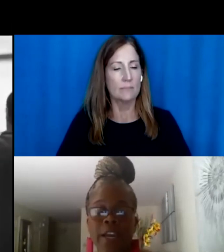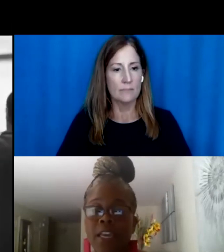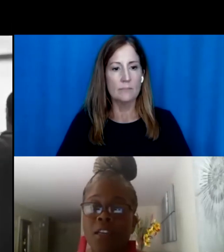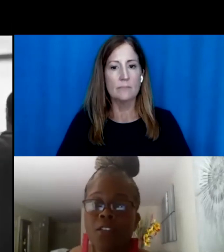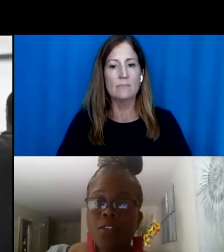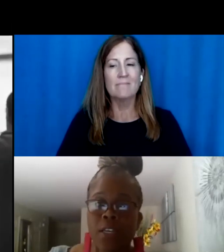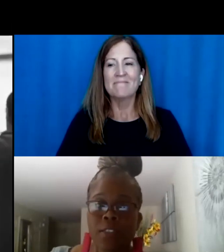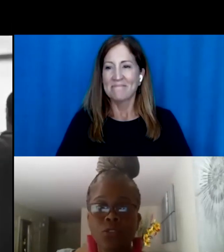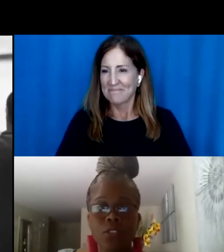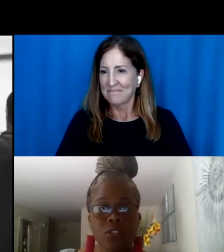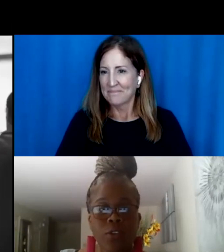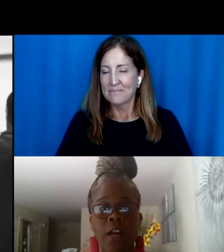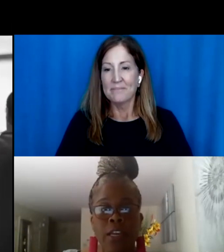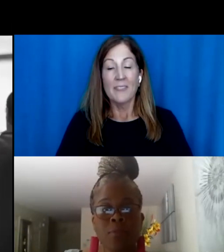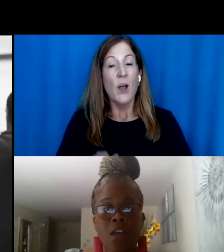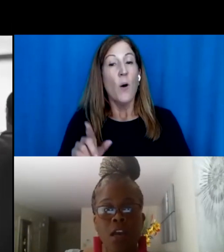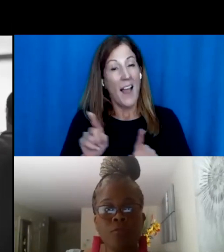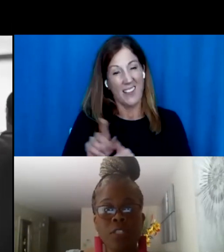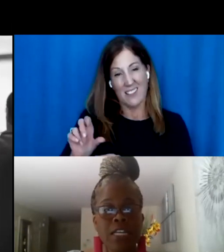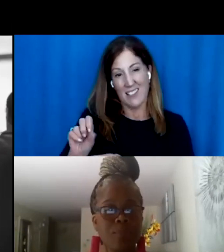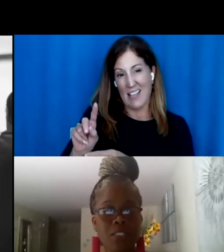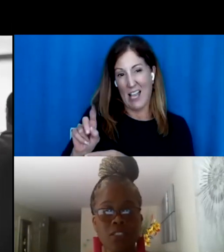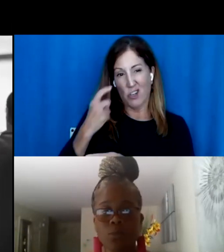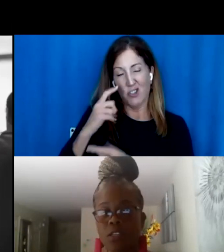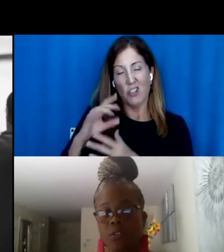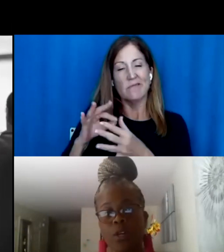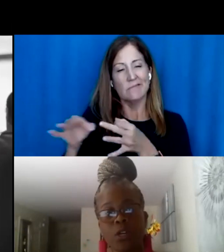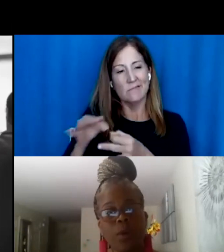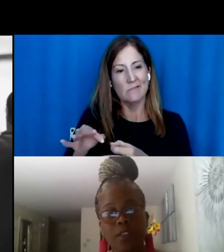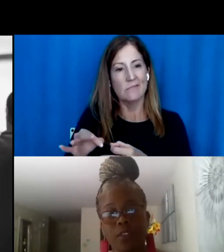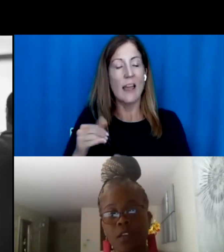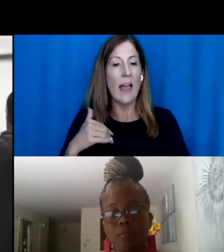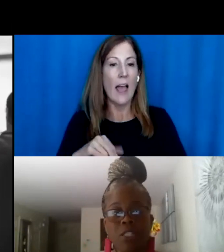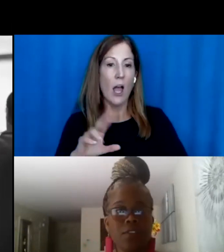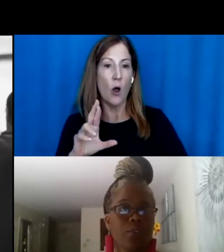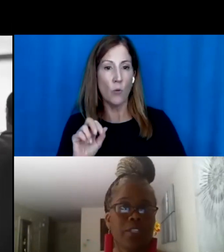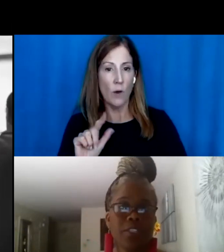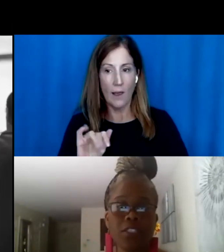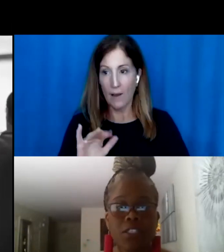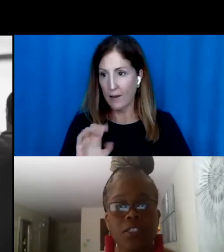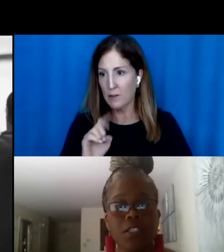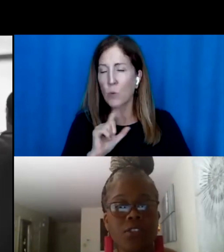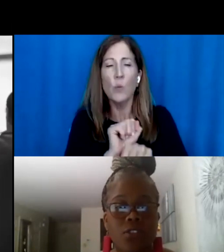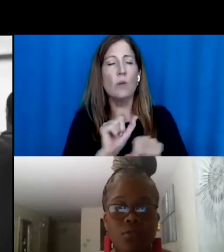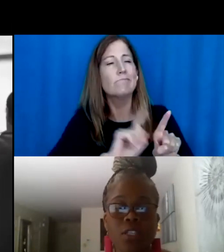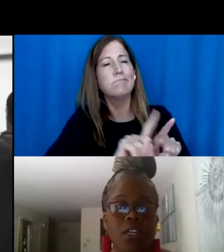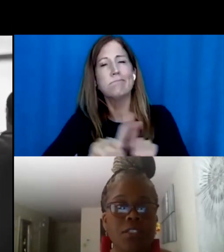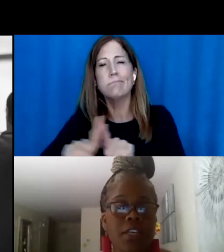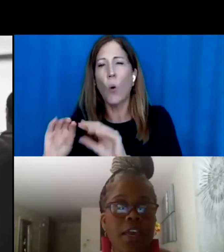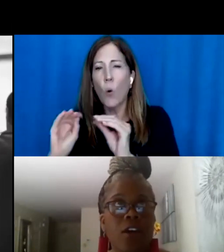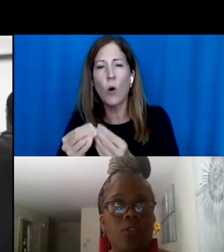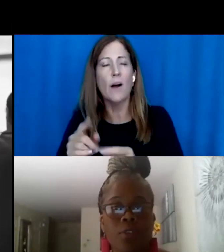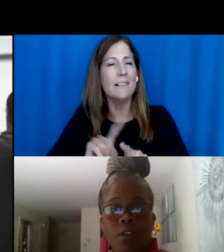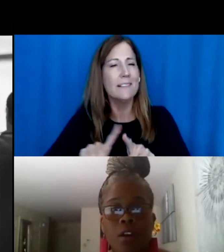All right. So as Sandra described, Reliance Business, we work with many different organizations and institutes